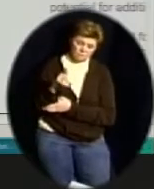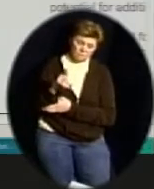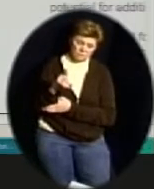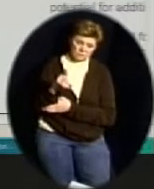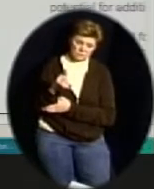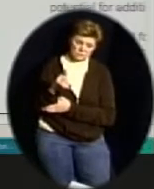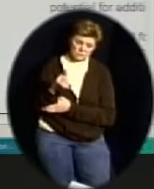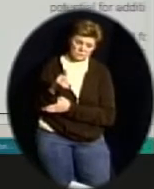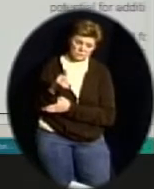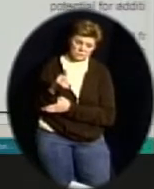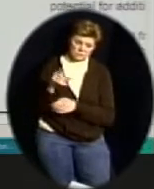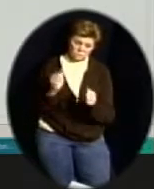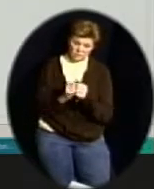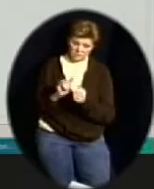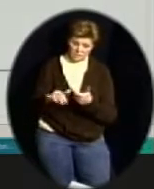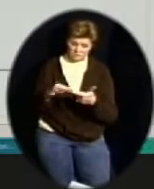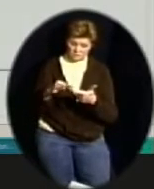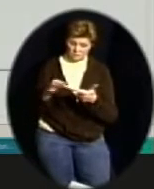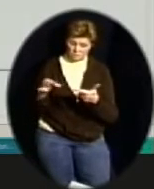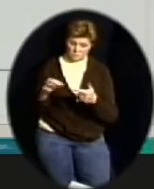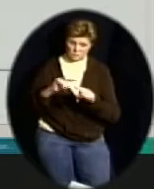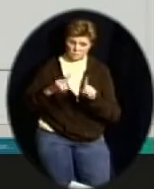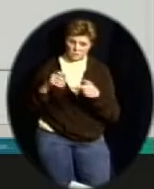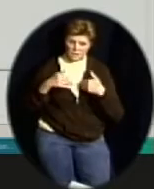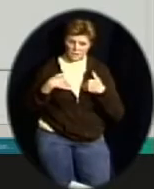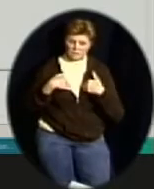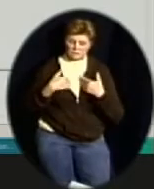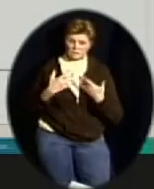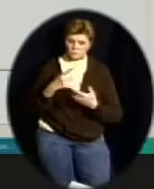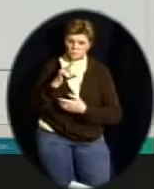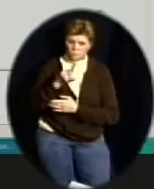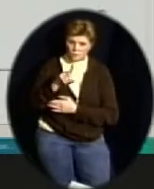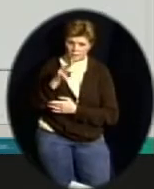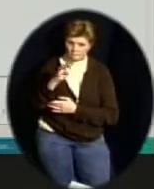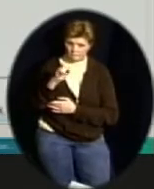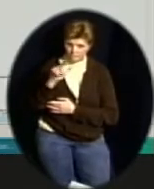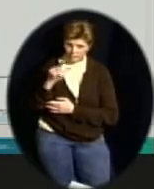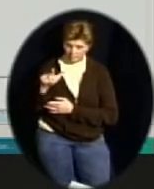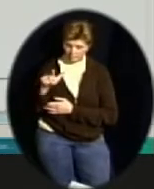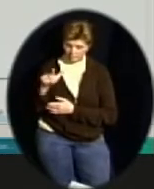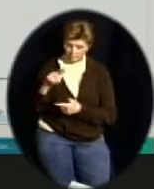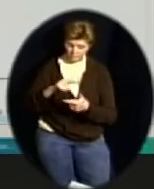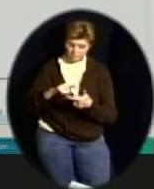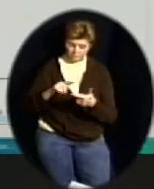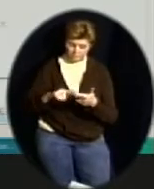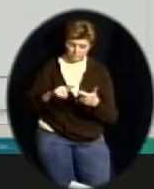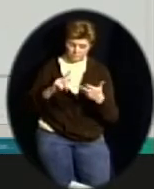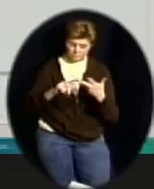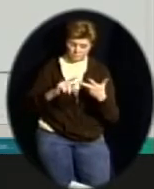of 1 mill for this following year. Option 3,